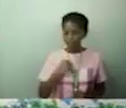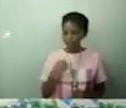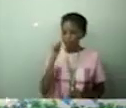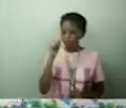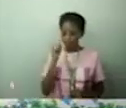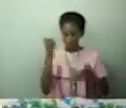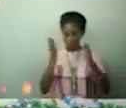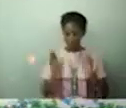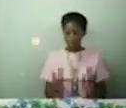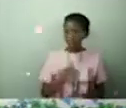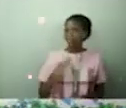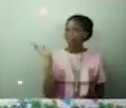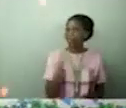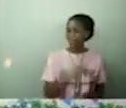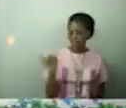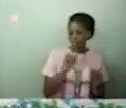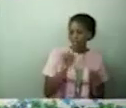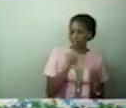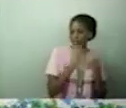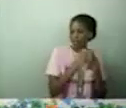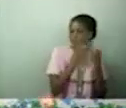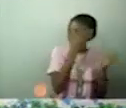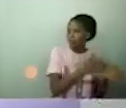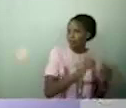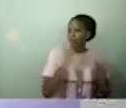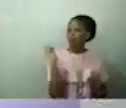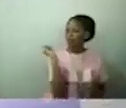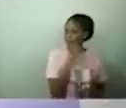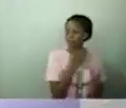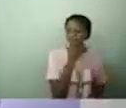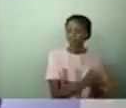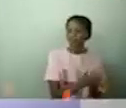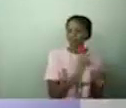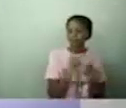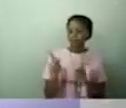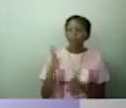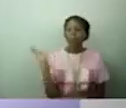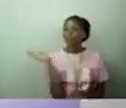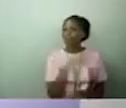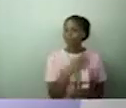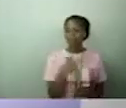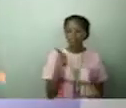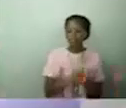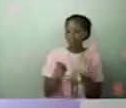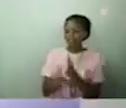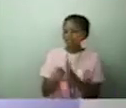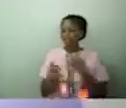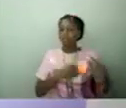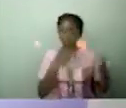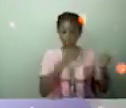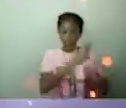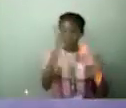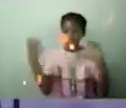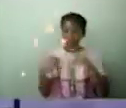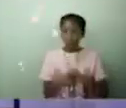time, she's also somebody with authority. And so that's why I said that it's an assembly of many things. All together